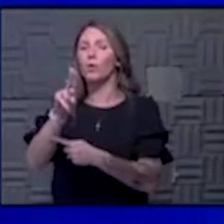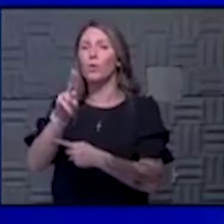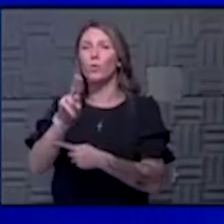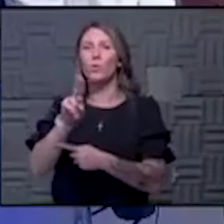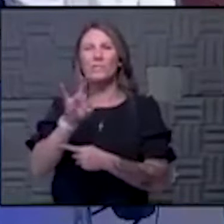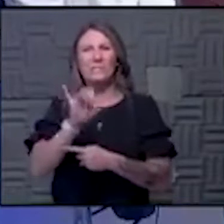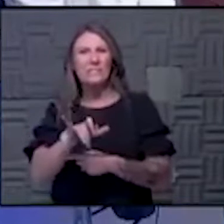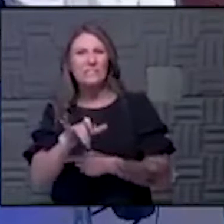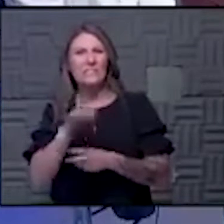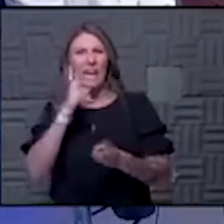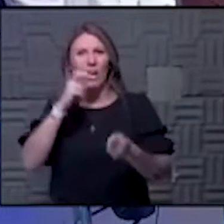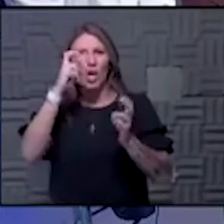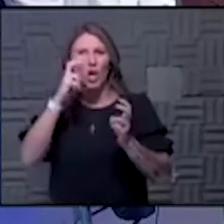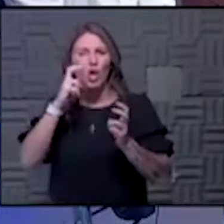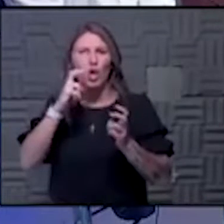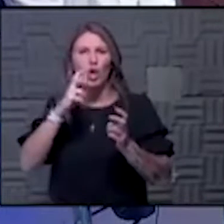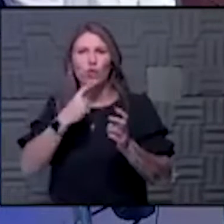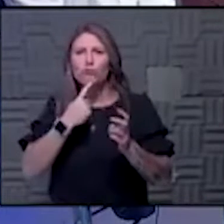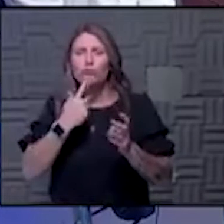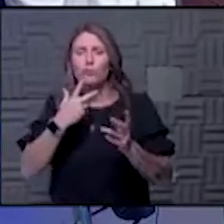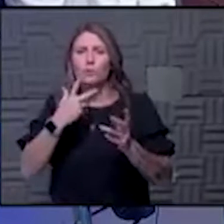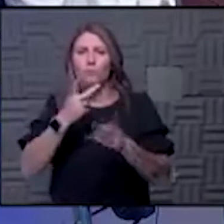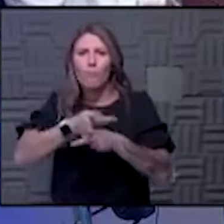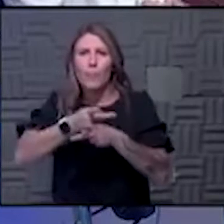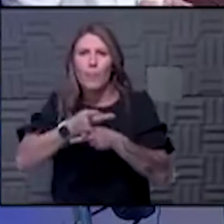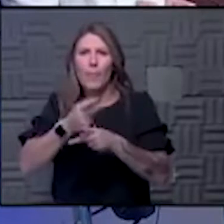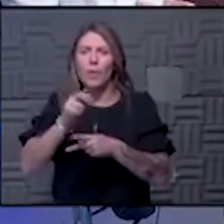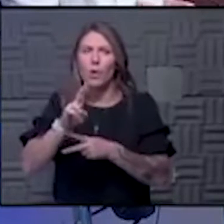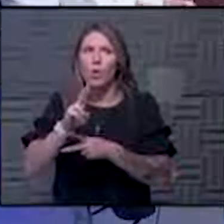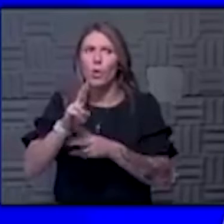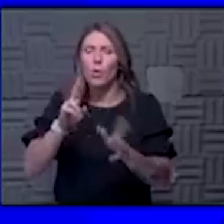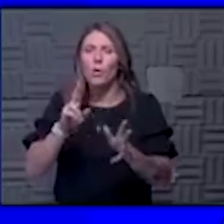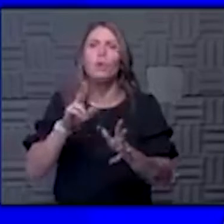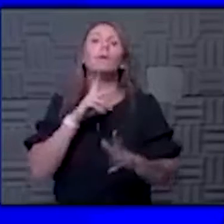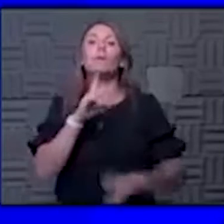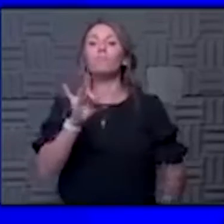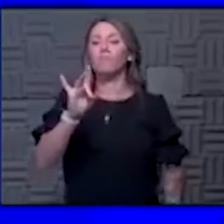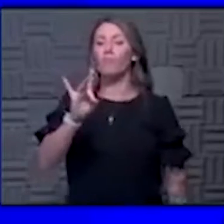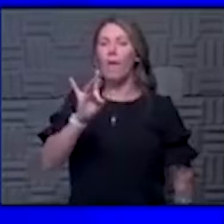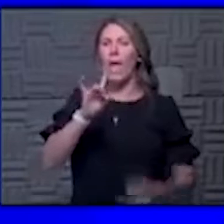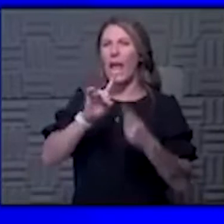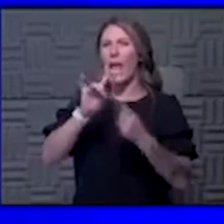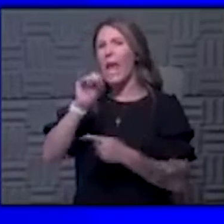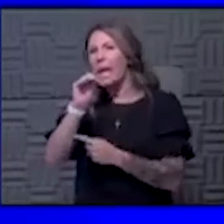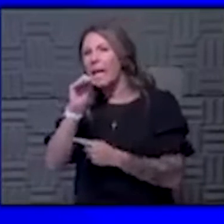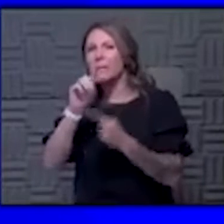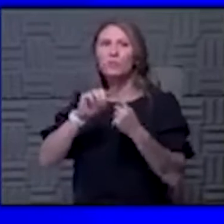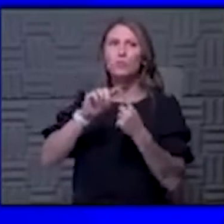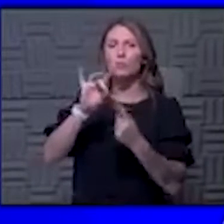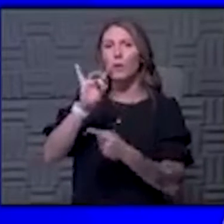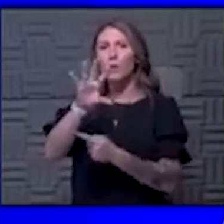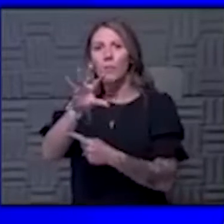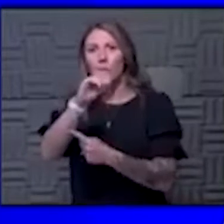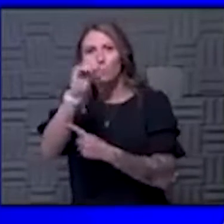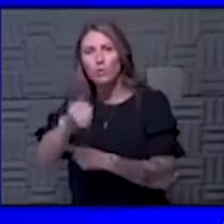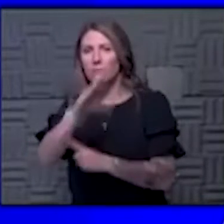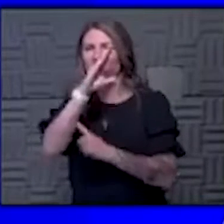hospital care? It's 80 to 85% will never need any medical care. So it's